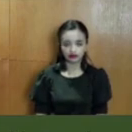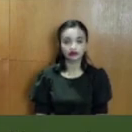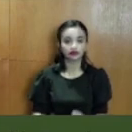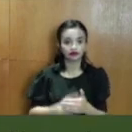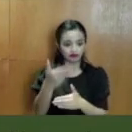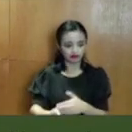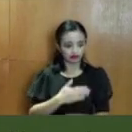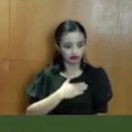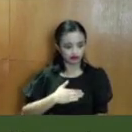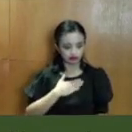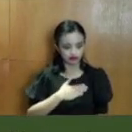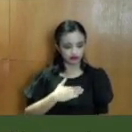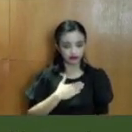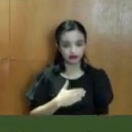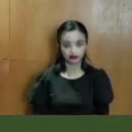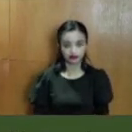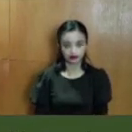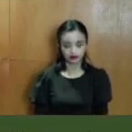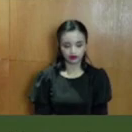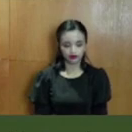Next, please.